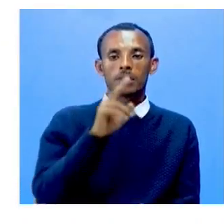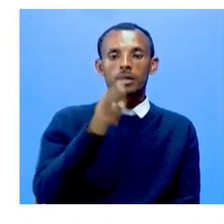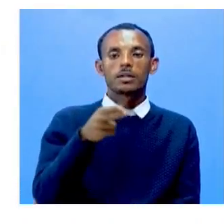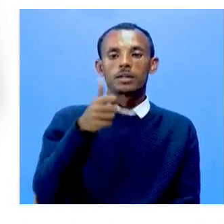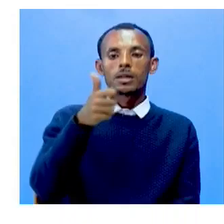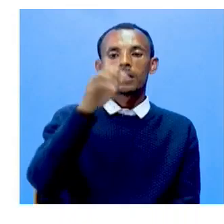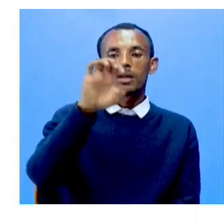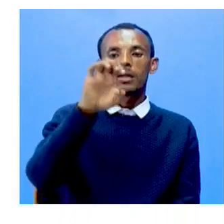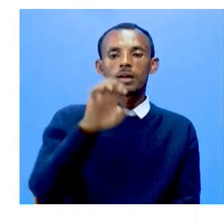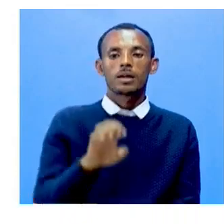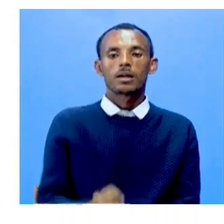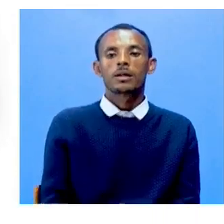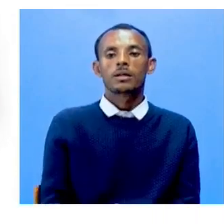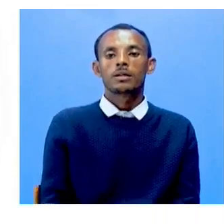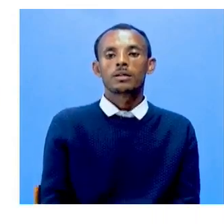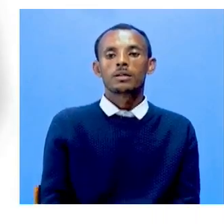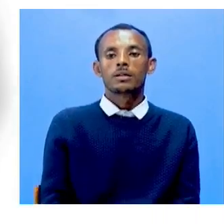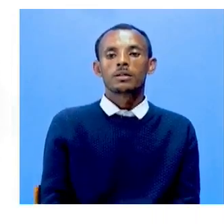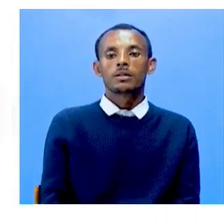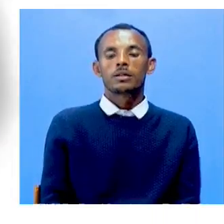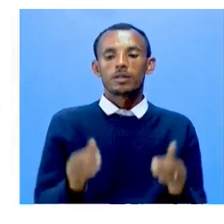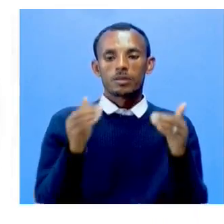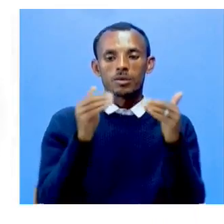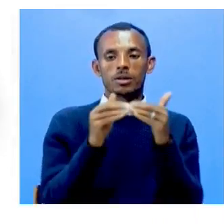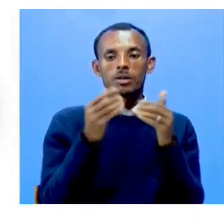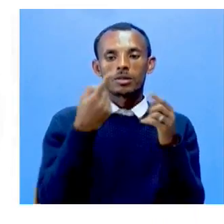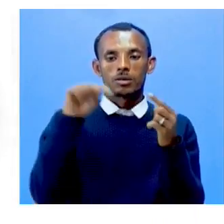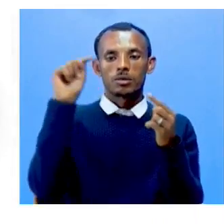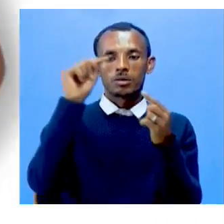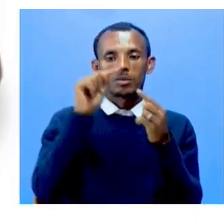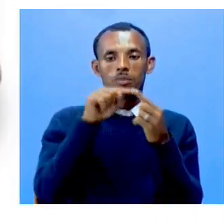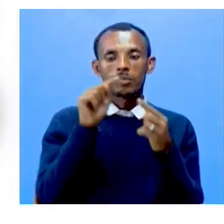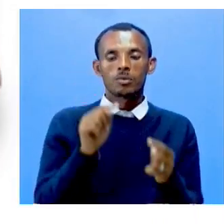HAE is this congruent to